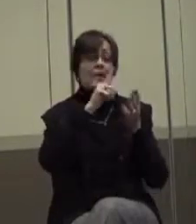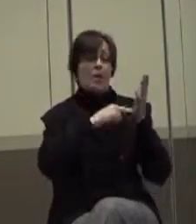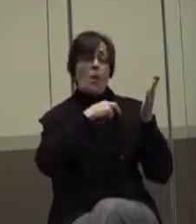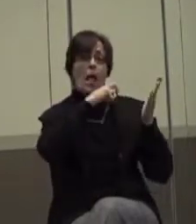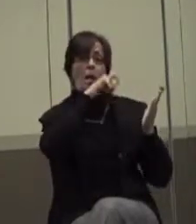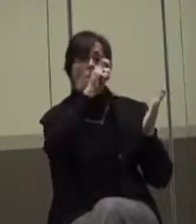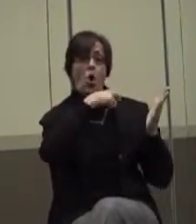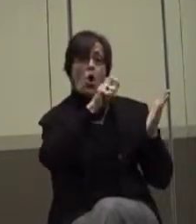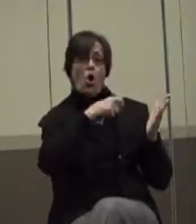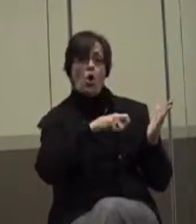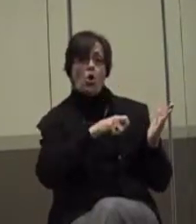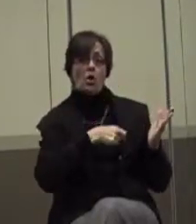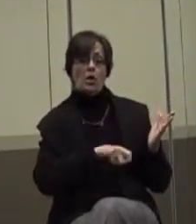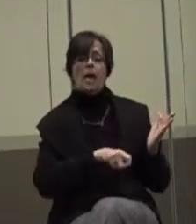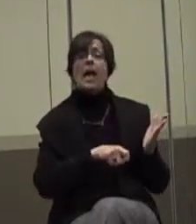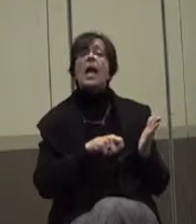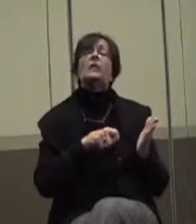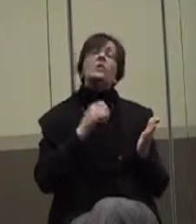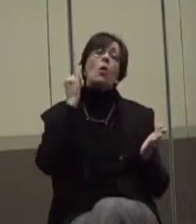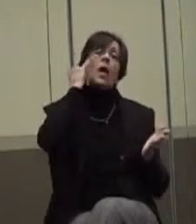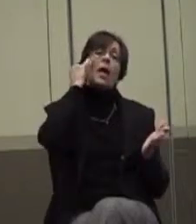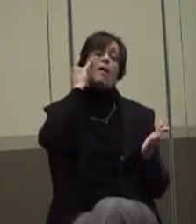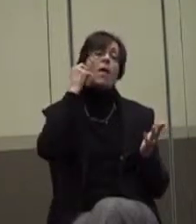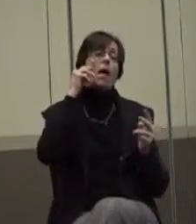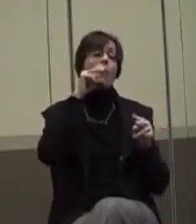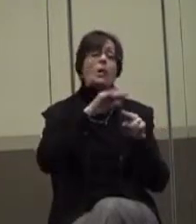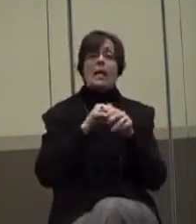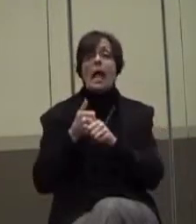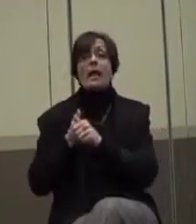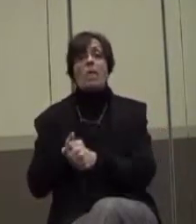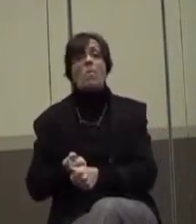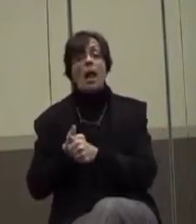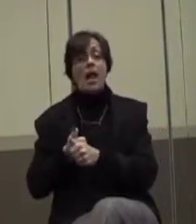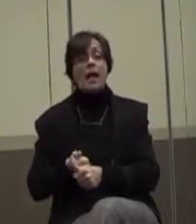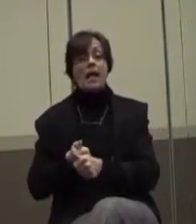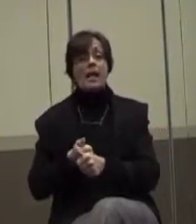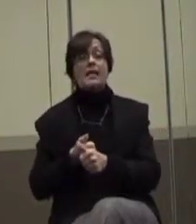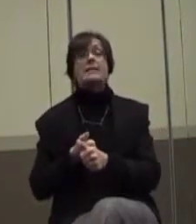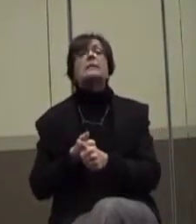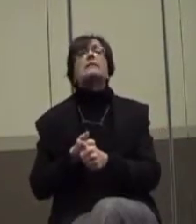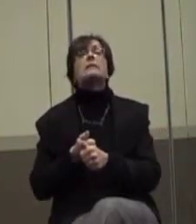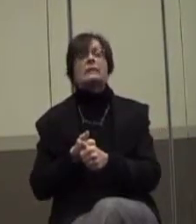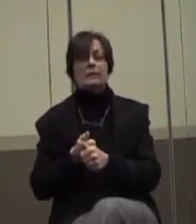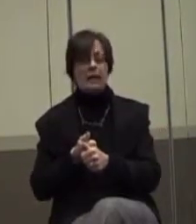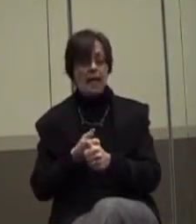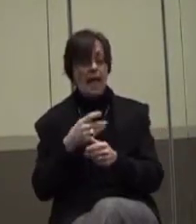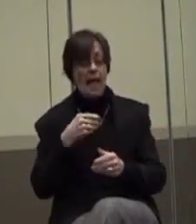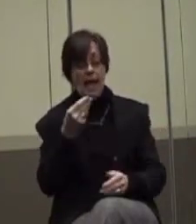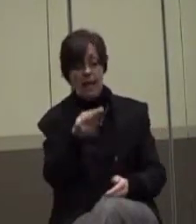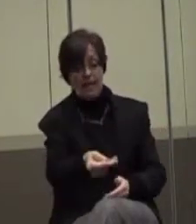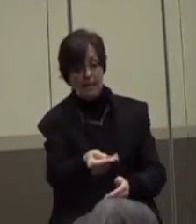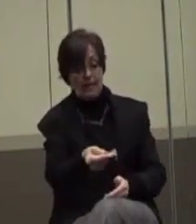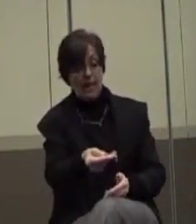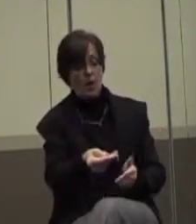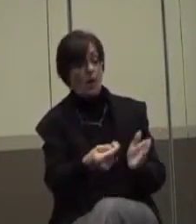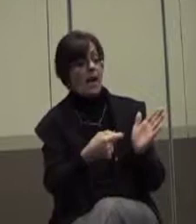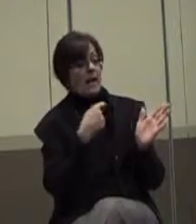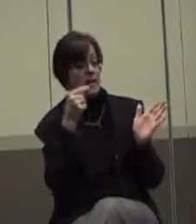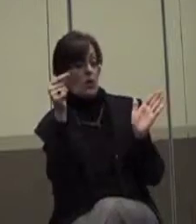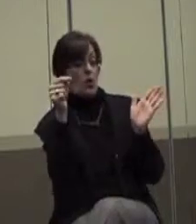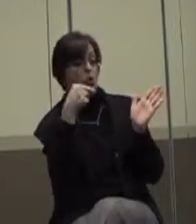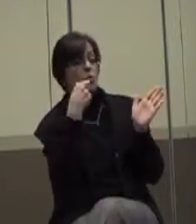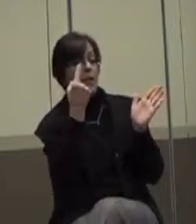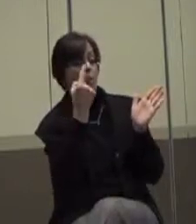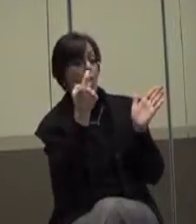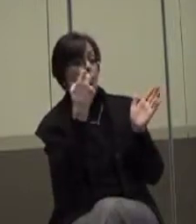made there. And all of a sudden, so if I was looking at compliance and I sat that down in front of you and I said, you said that